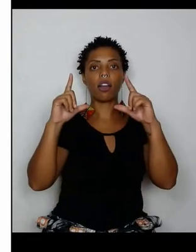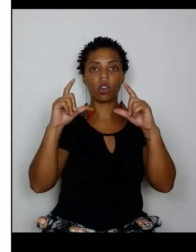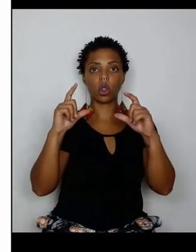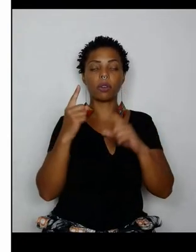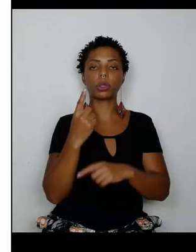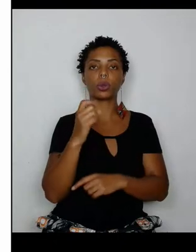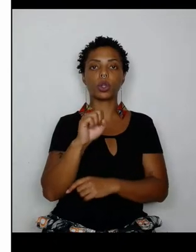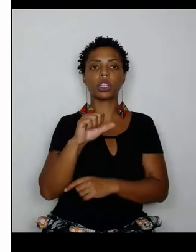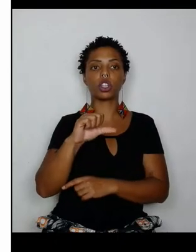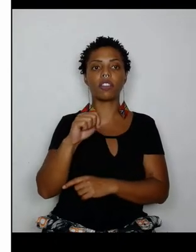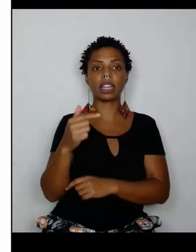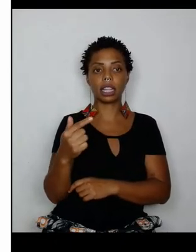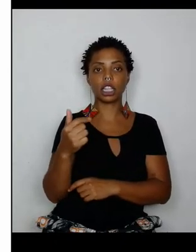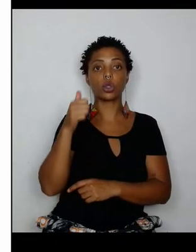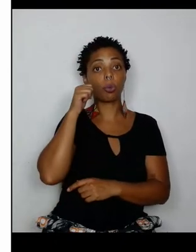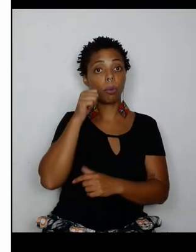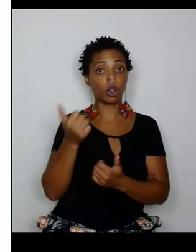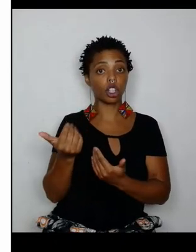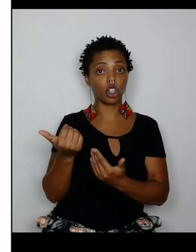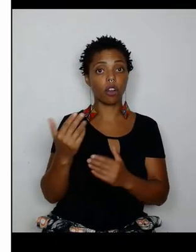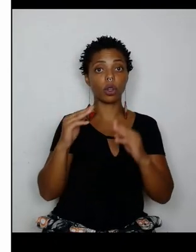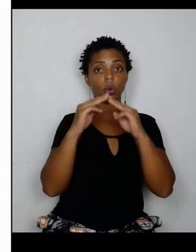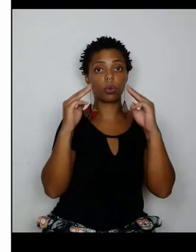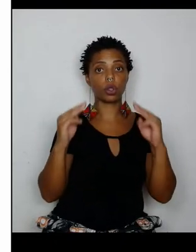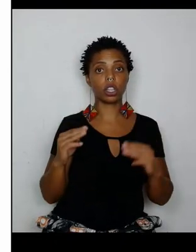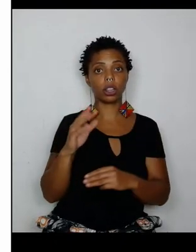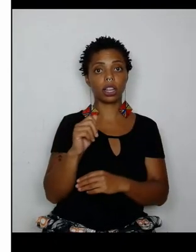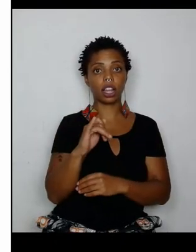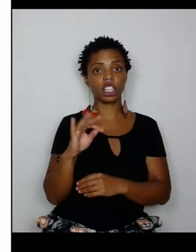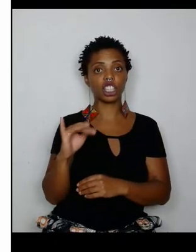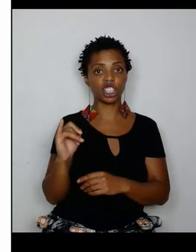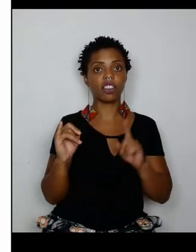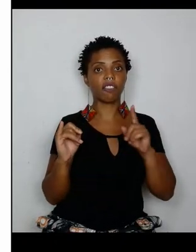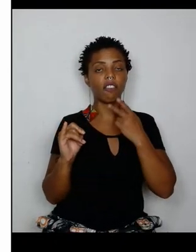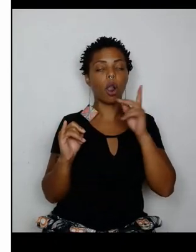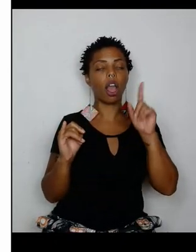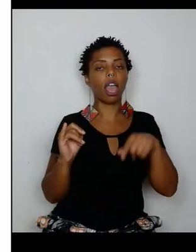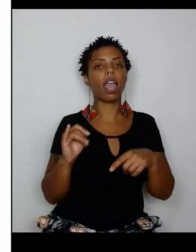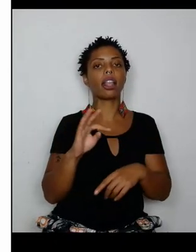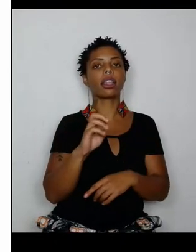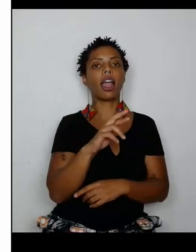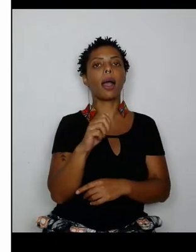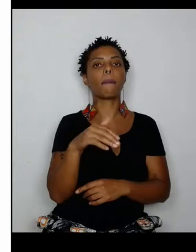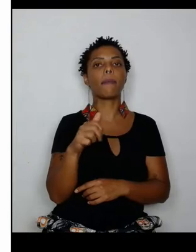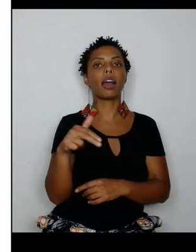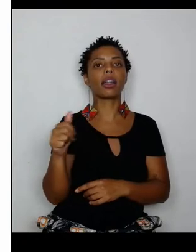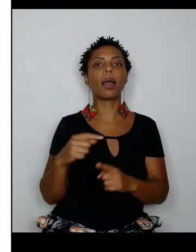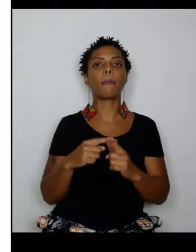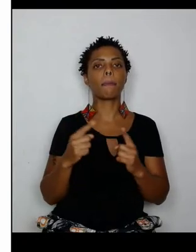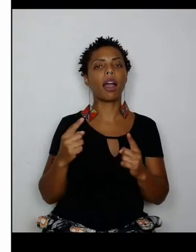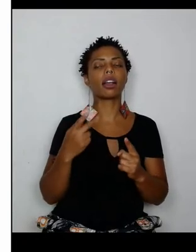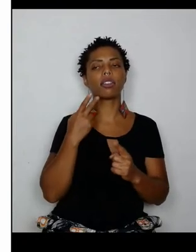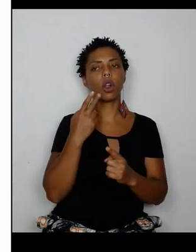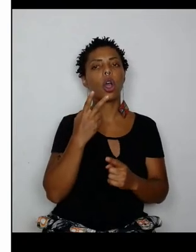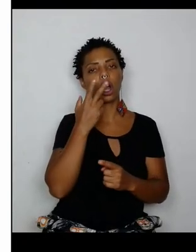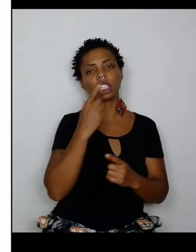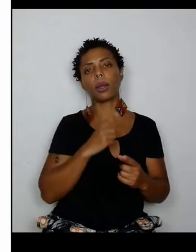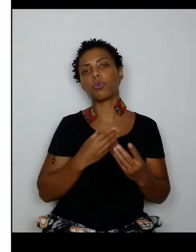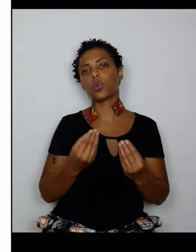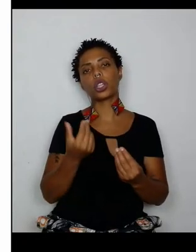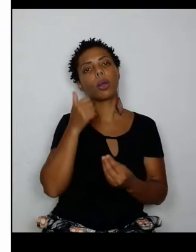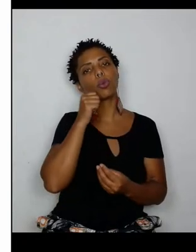labeled tehamana but goes on to note that quote there were surely many women named amana in that era